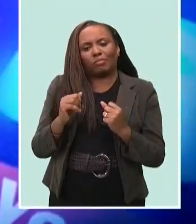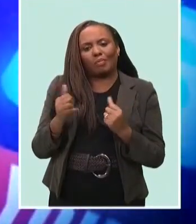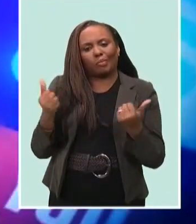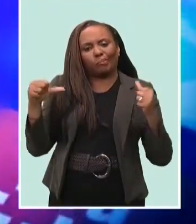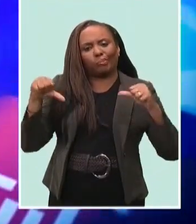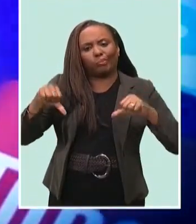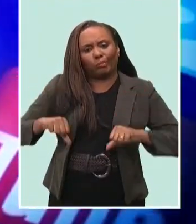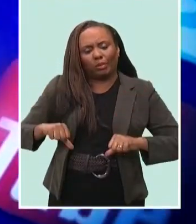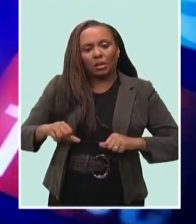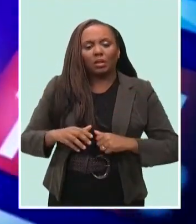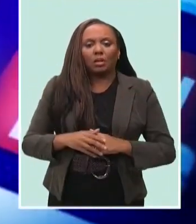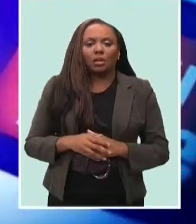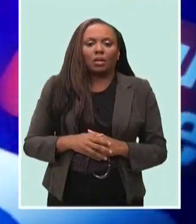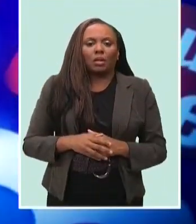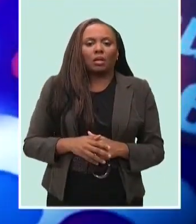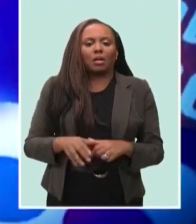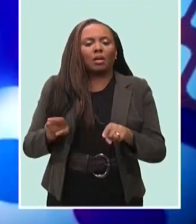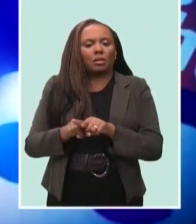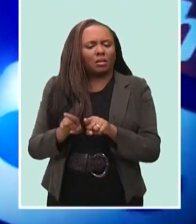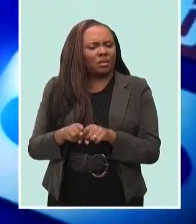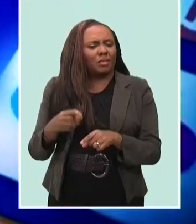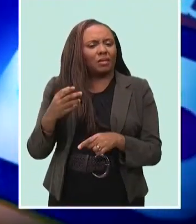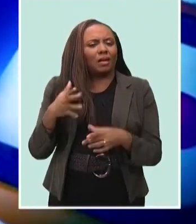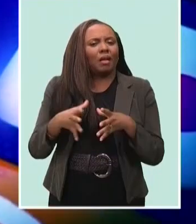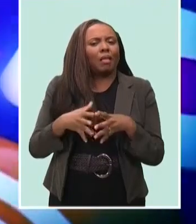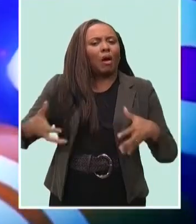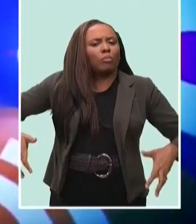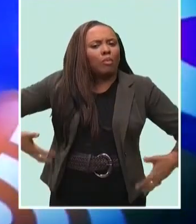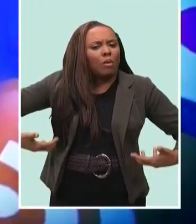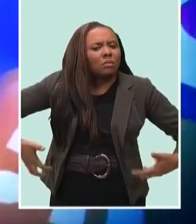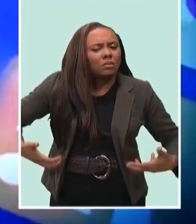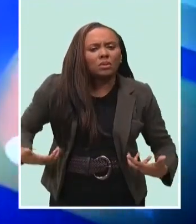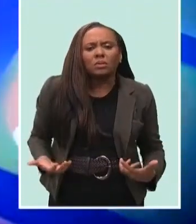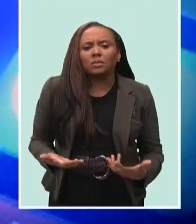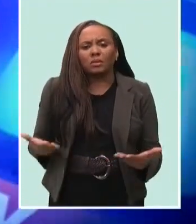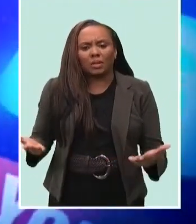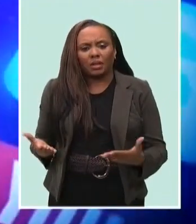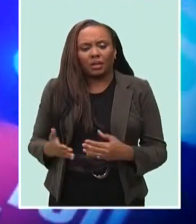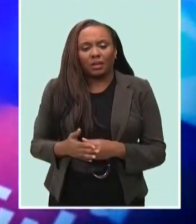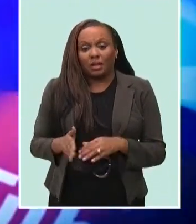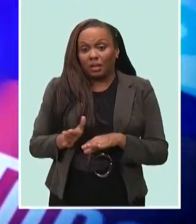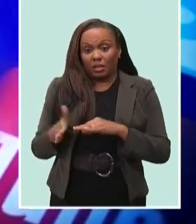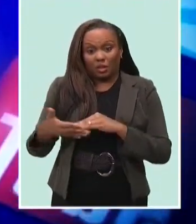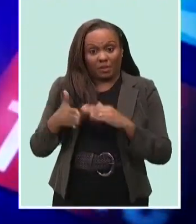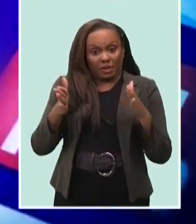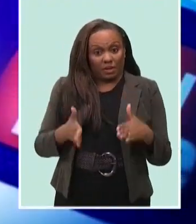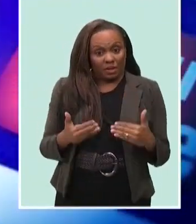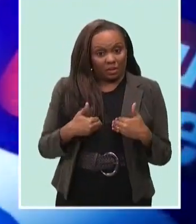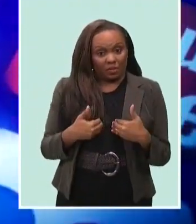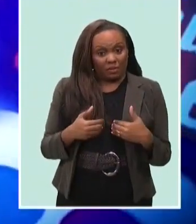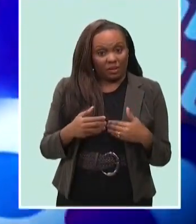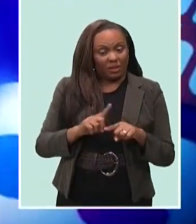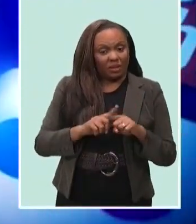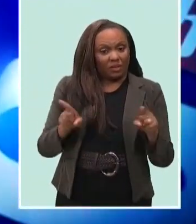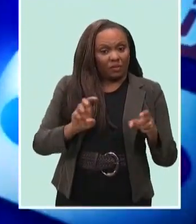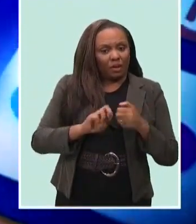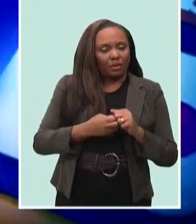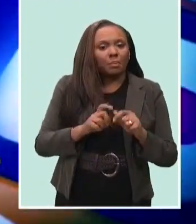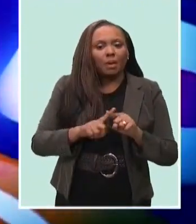complaints about the increasing number of monkeys here in Barbados. Well, Jamaicans are having a similar problem, but with